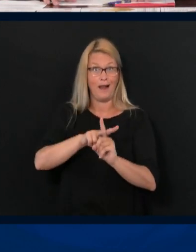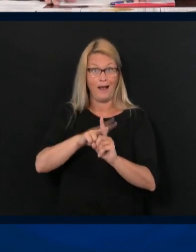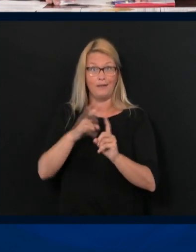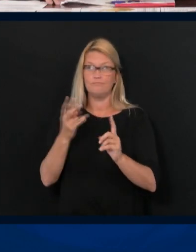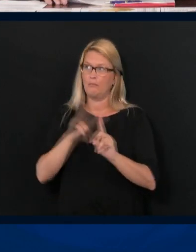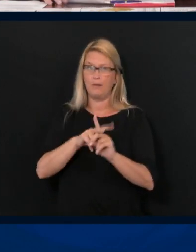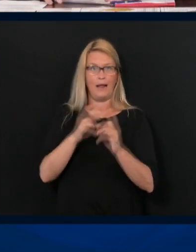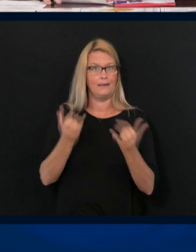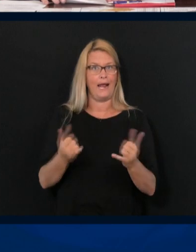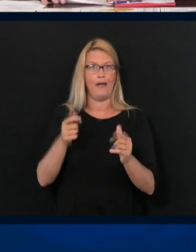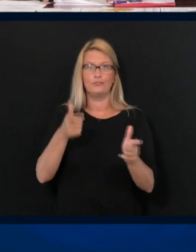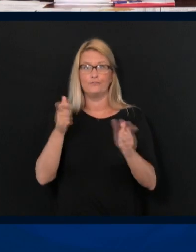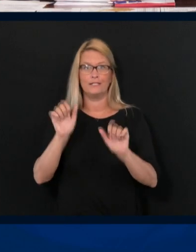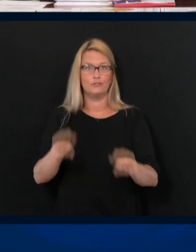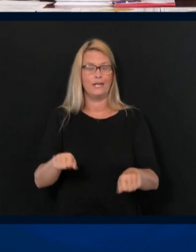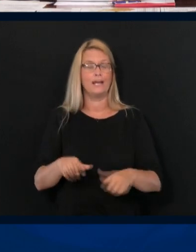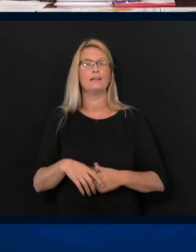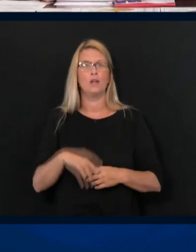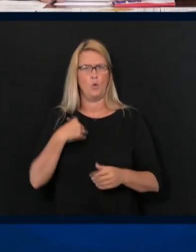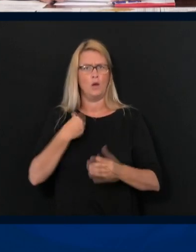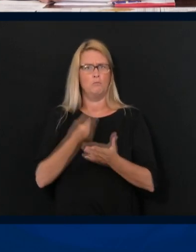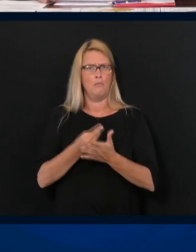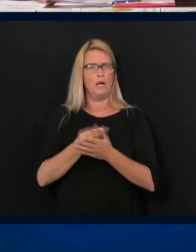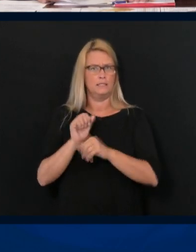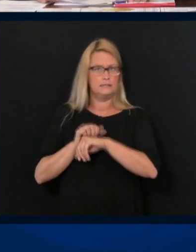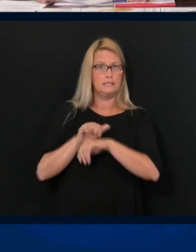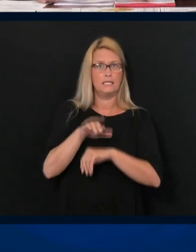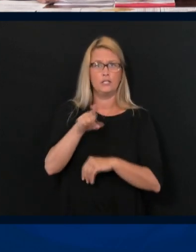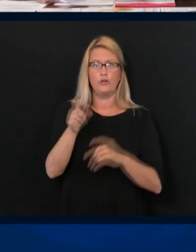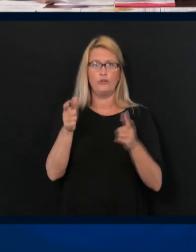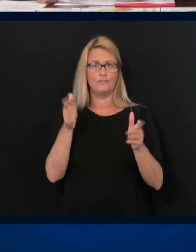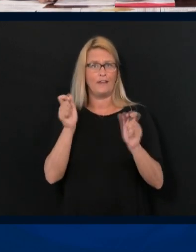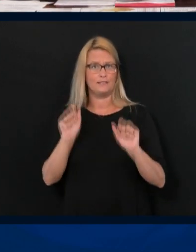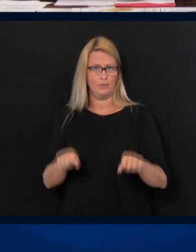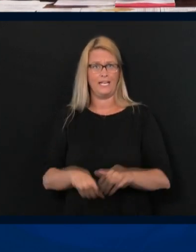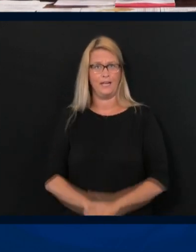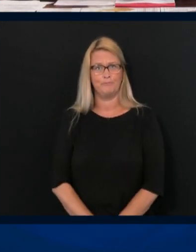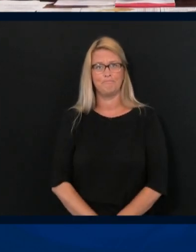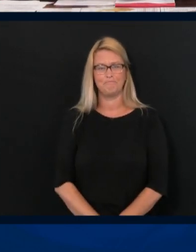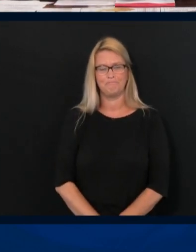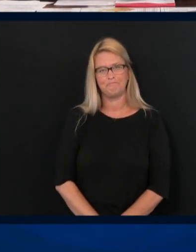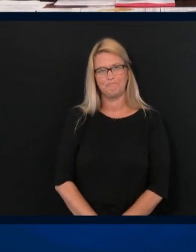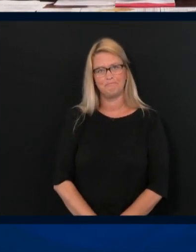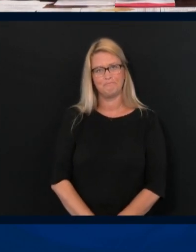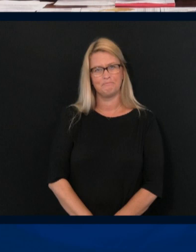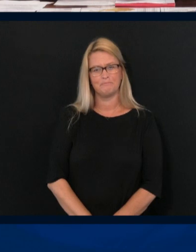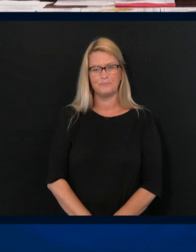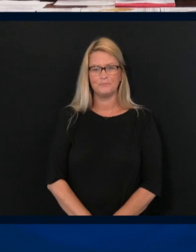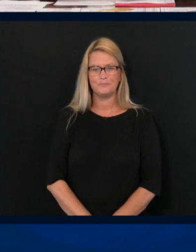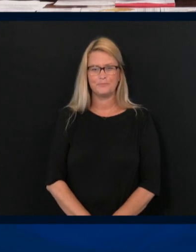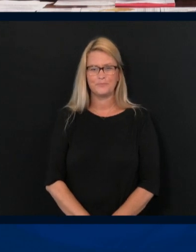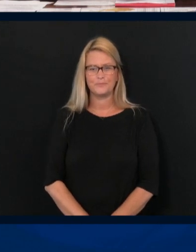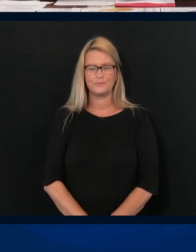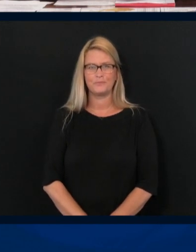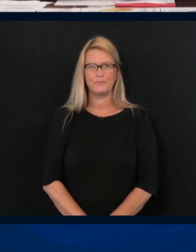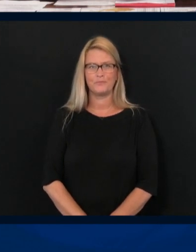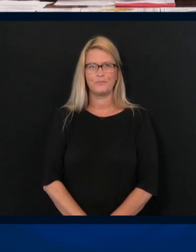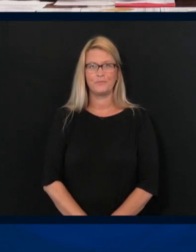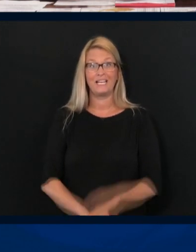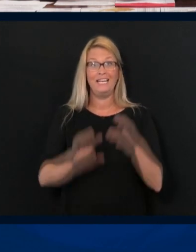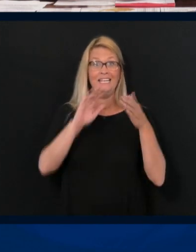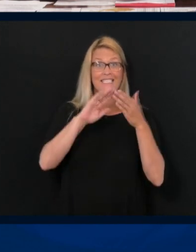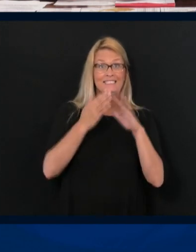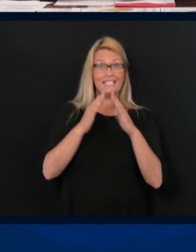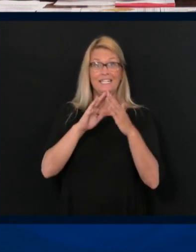can. And we'll get that money out the door to you just as fast as we possibly can. From the standpoint of the cities and the